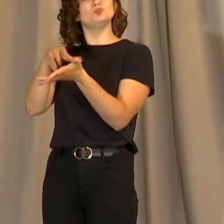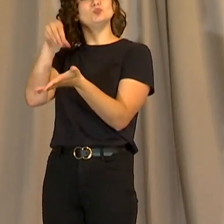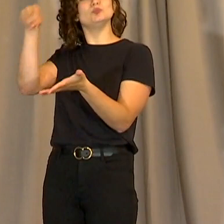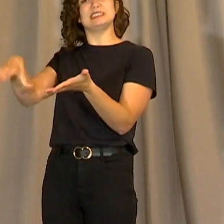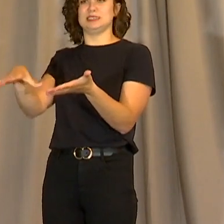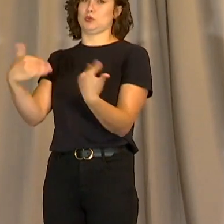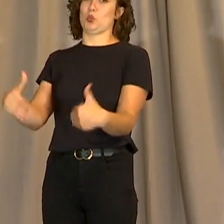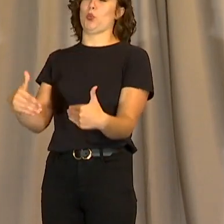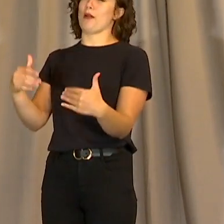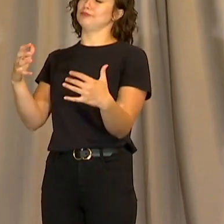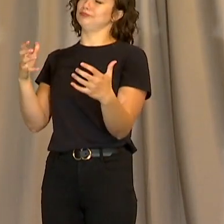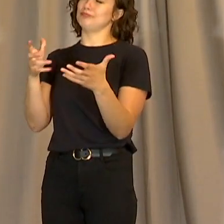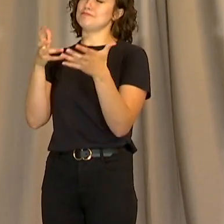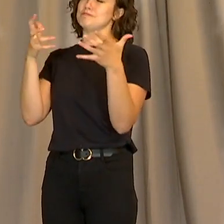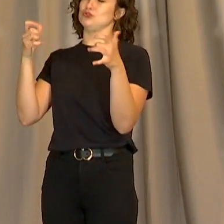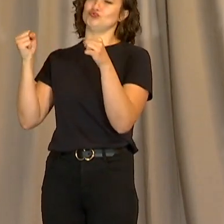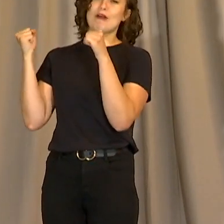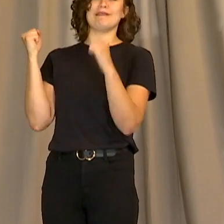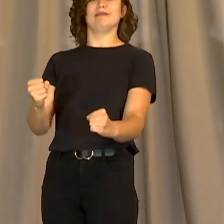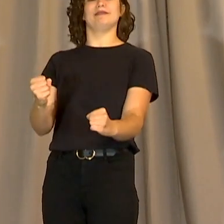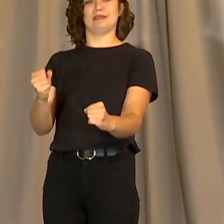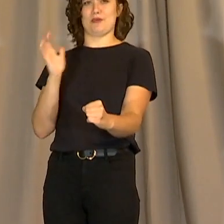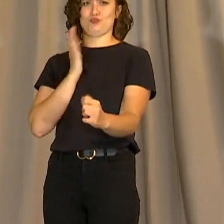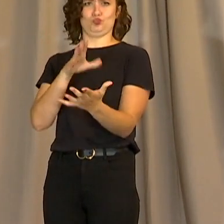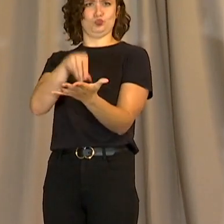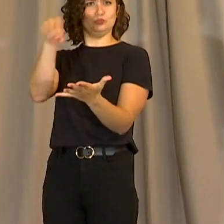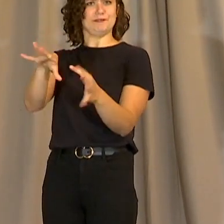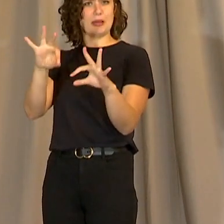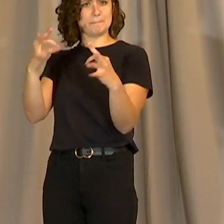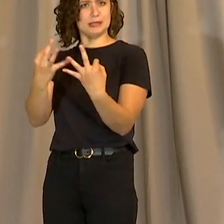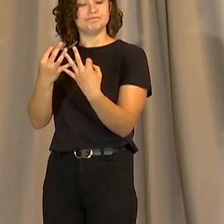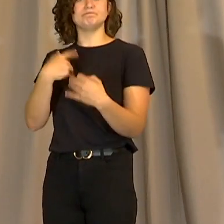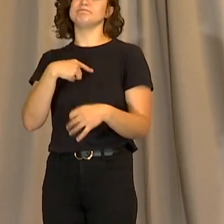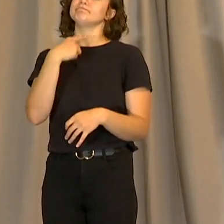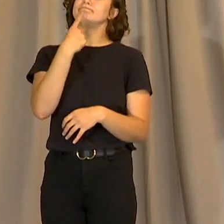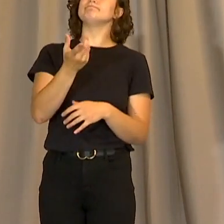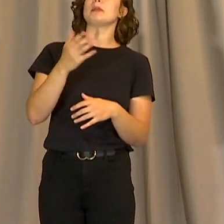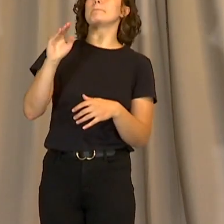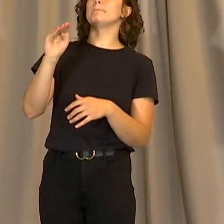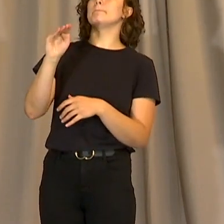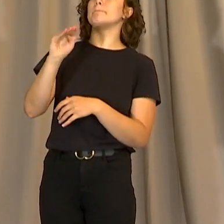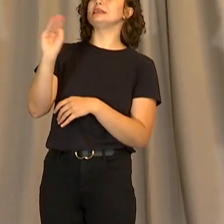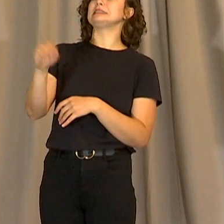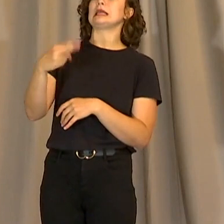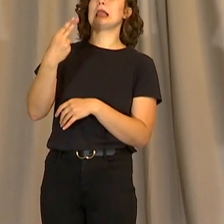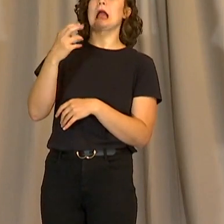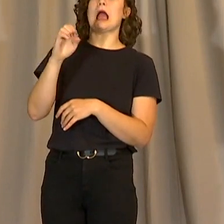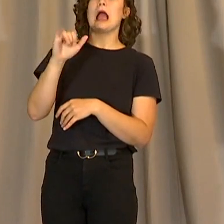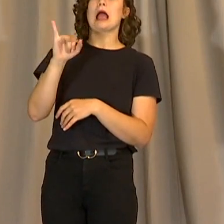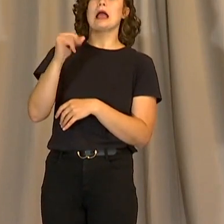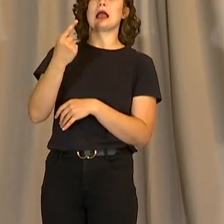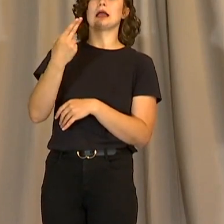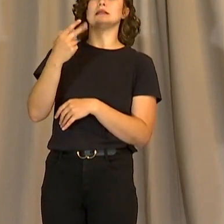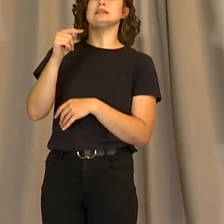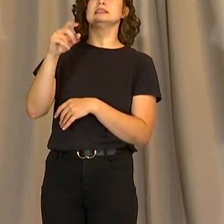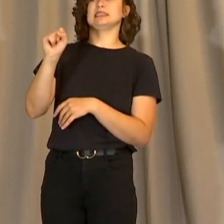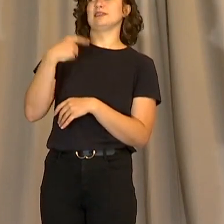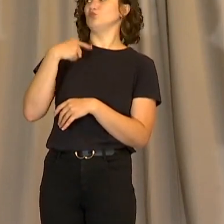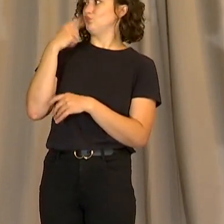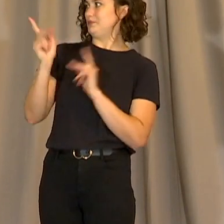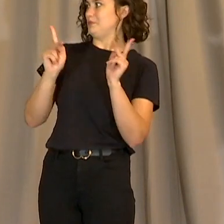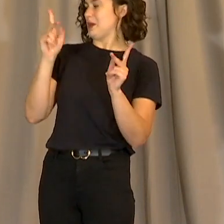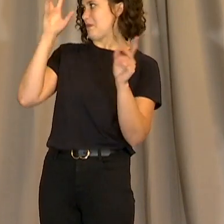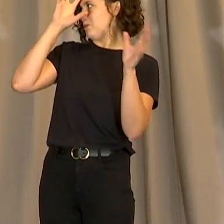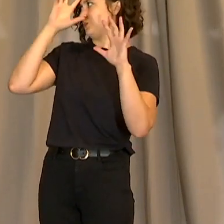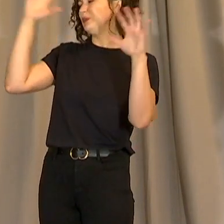strengths. I usually, when I say that I was a superintendent of Muskegon Heights, I ask people, how many people are aware of Muskegon Heights?